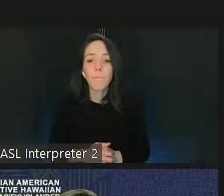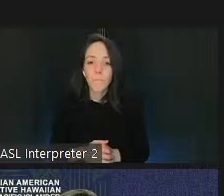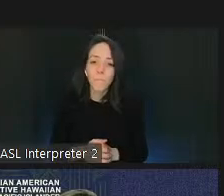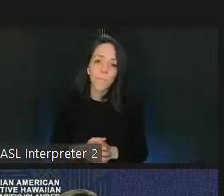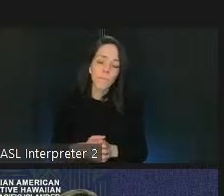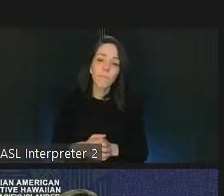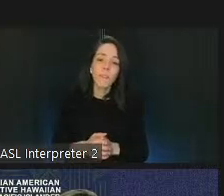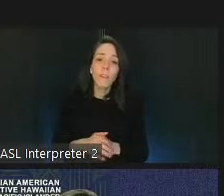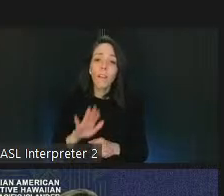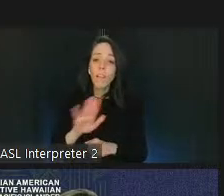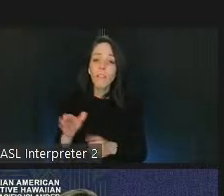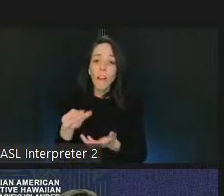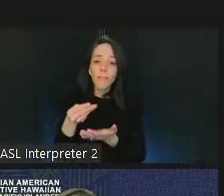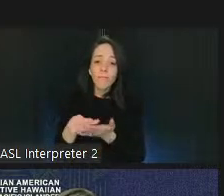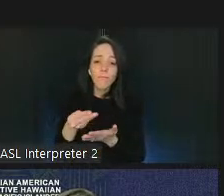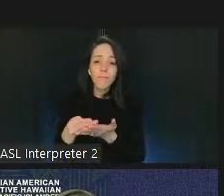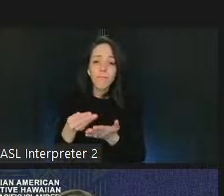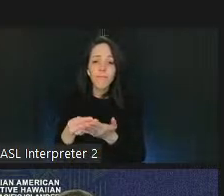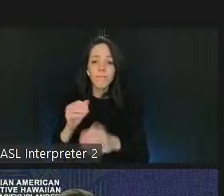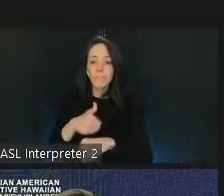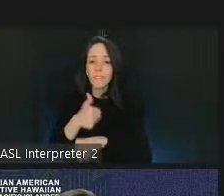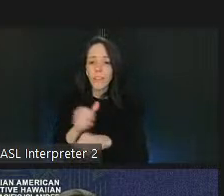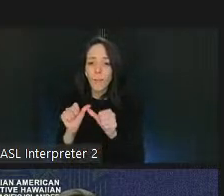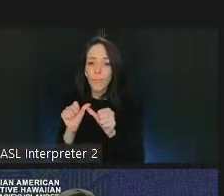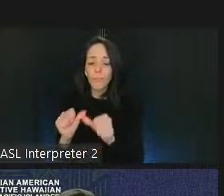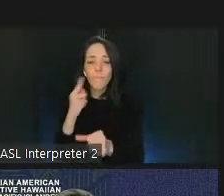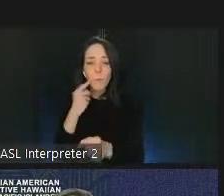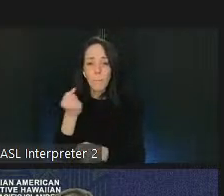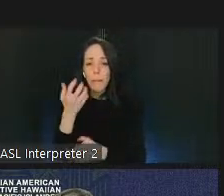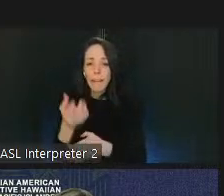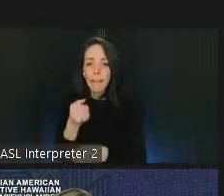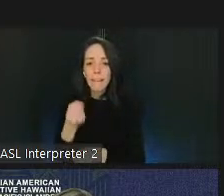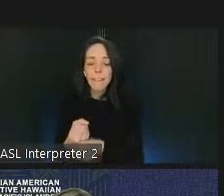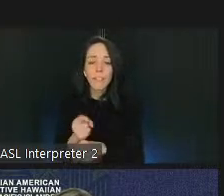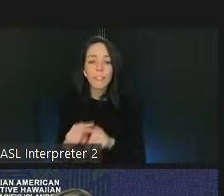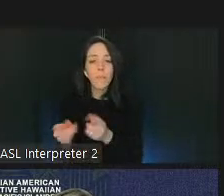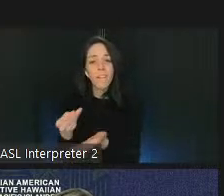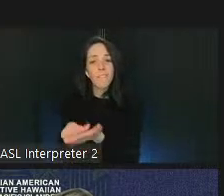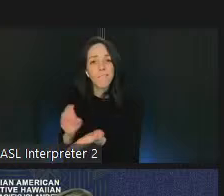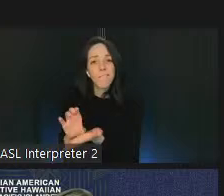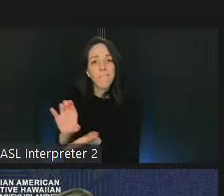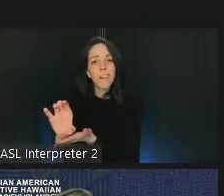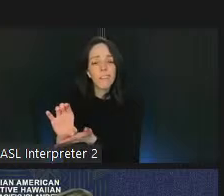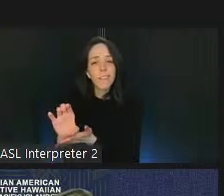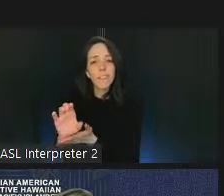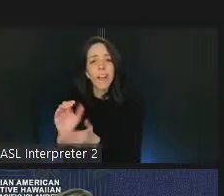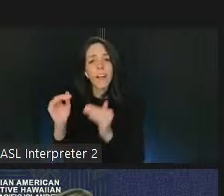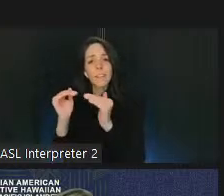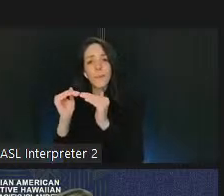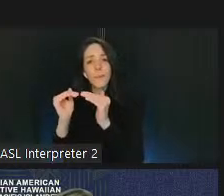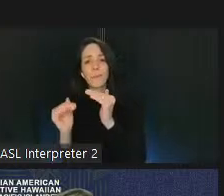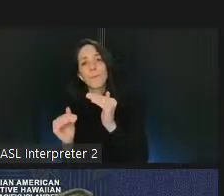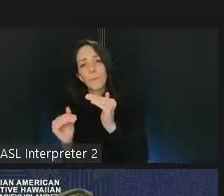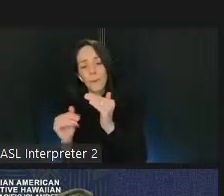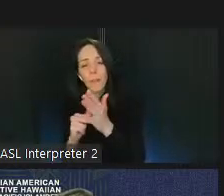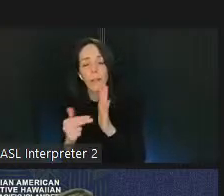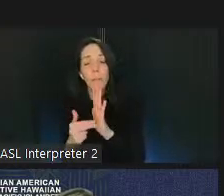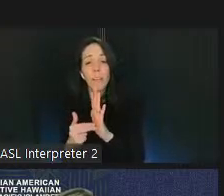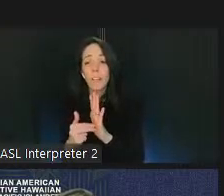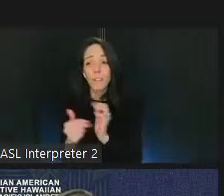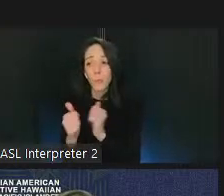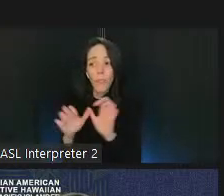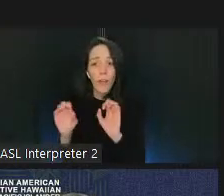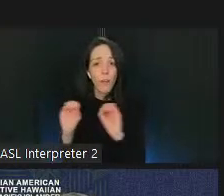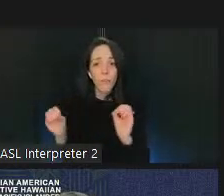years, the Law Library's fund balance has been drawn down to a point that without an increase in state funding, current service